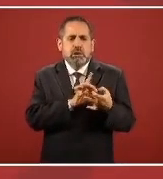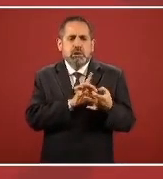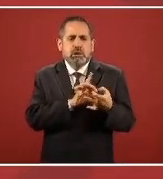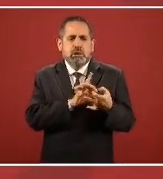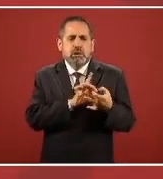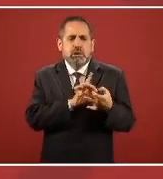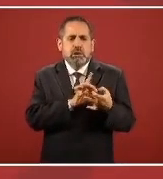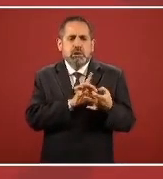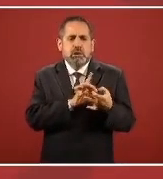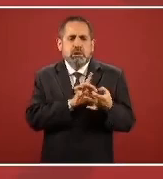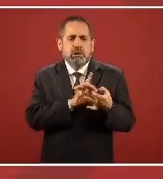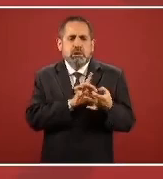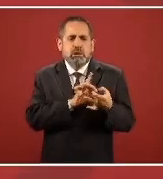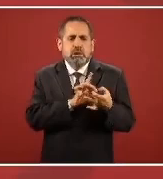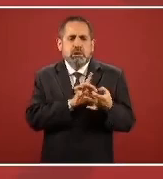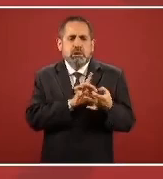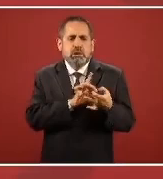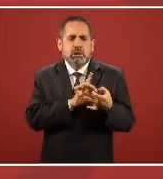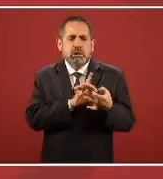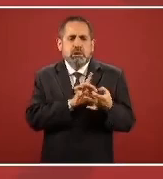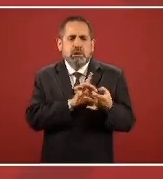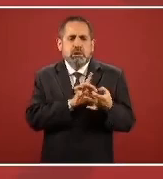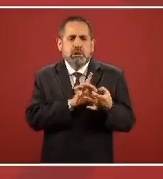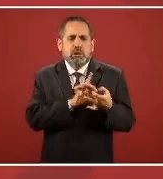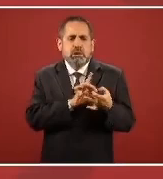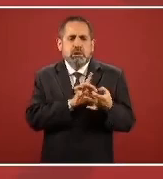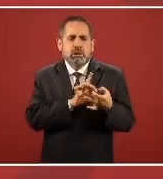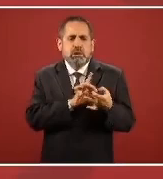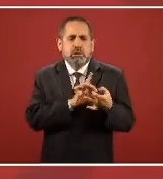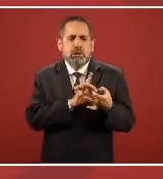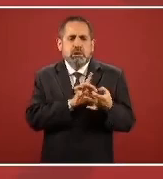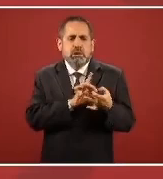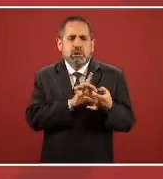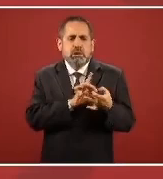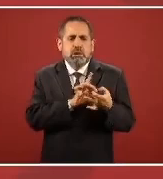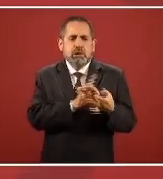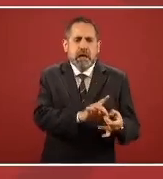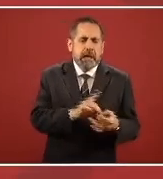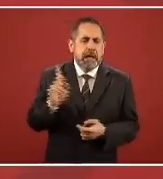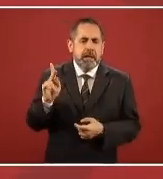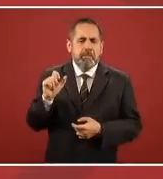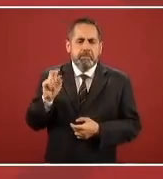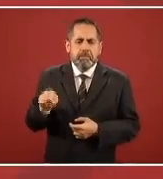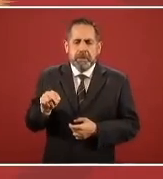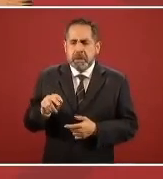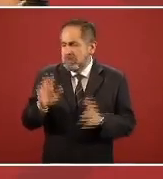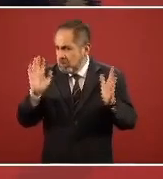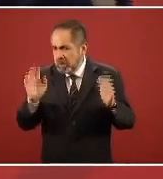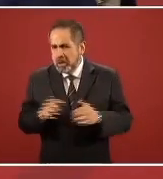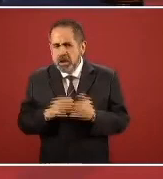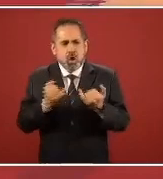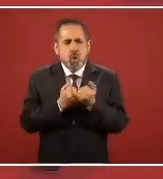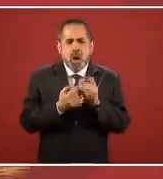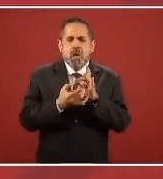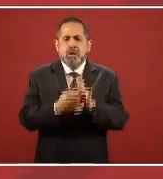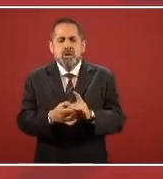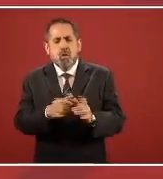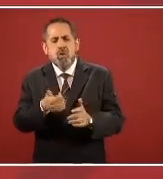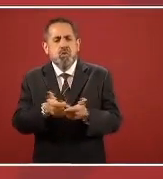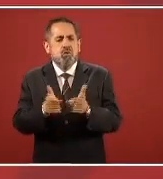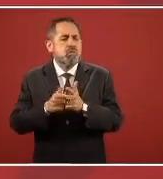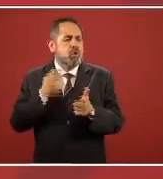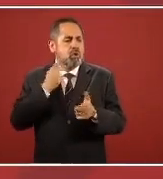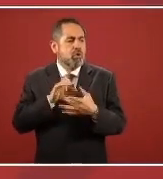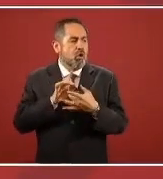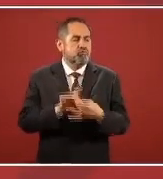that attended to the meeting are sympathizers with the PAN party. Como simpatizantes de cualquier otro partido.